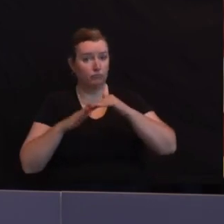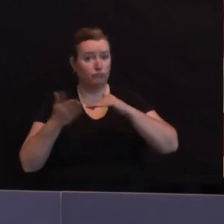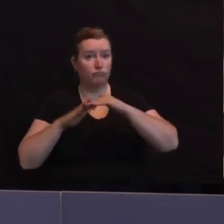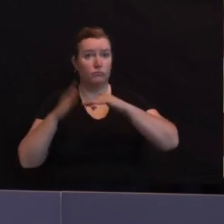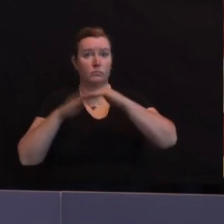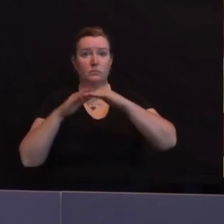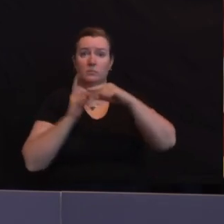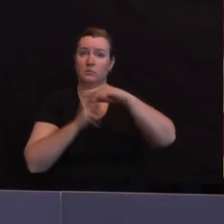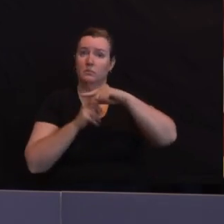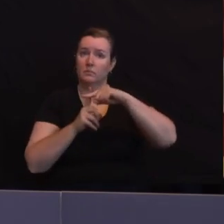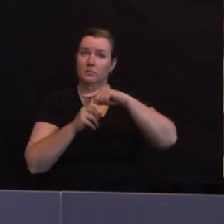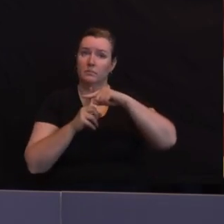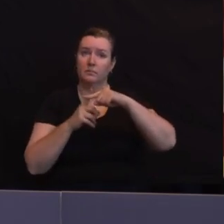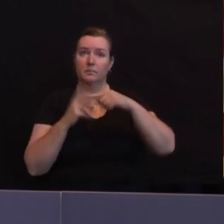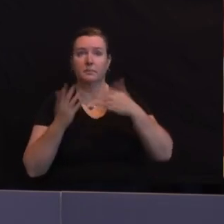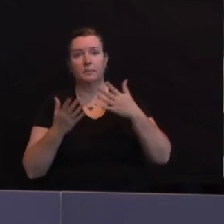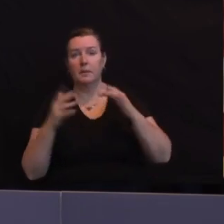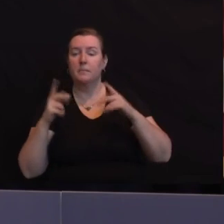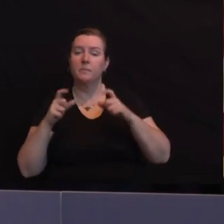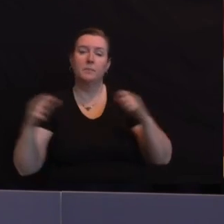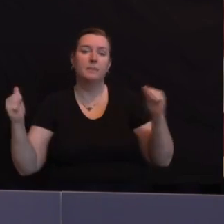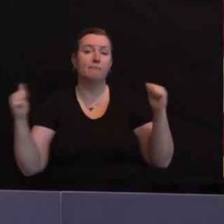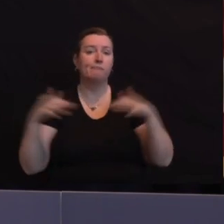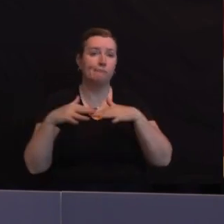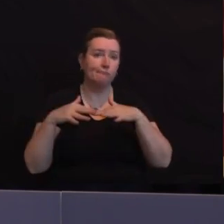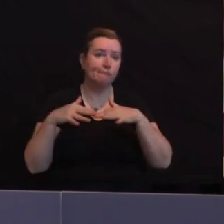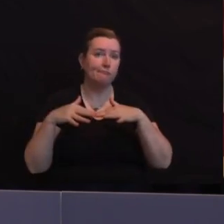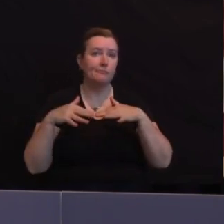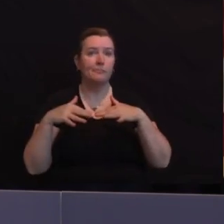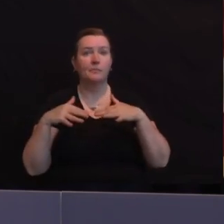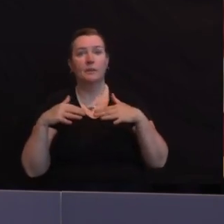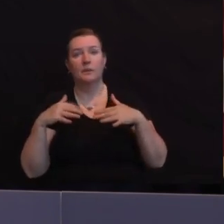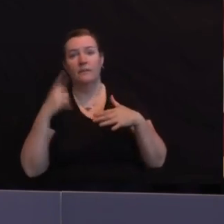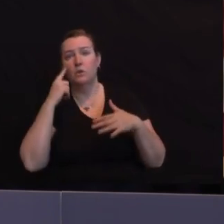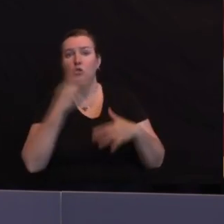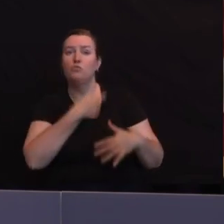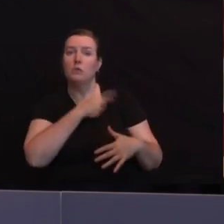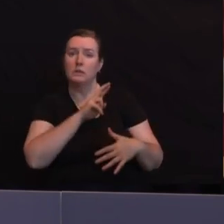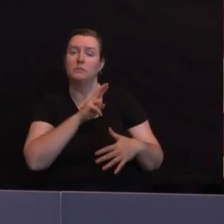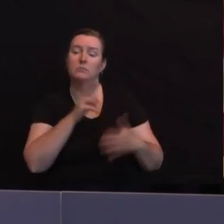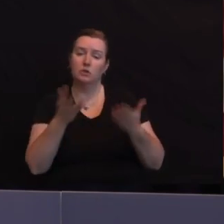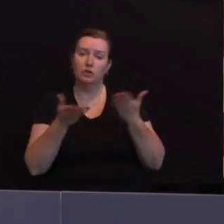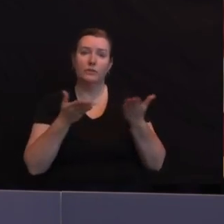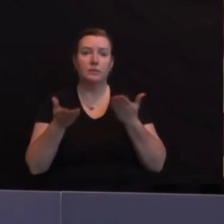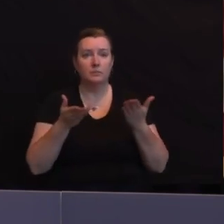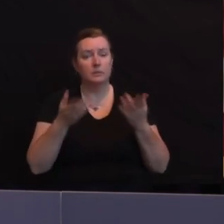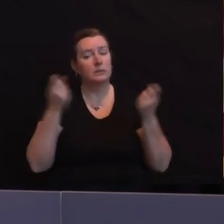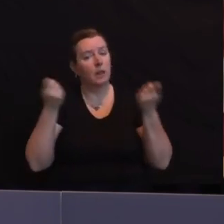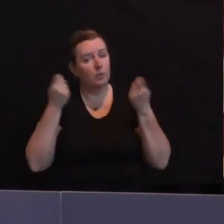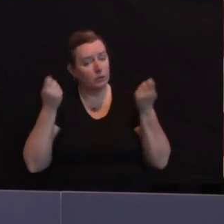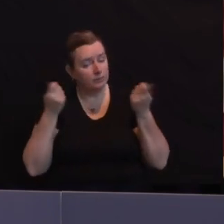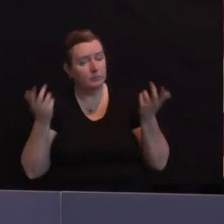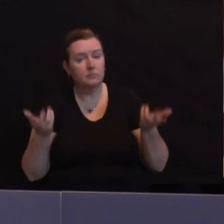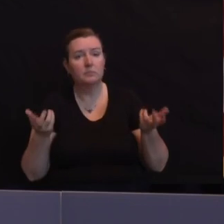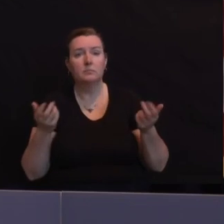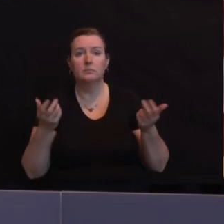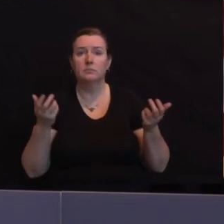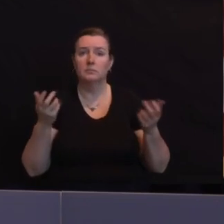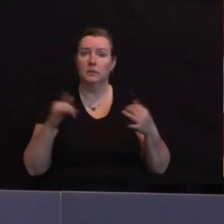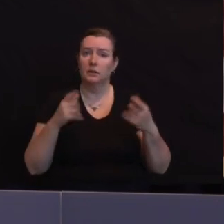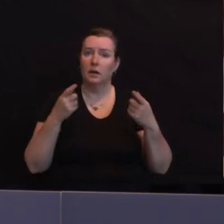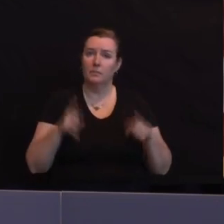related to gatherings associated with religious services and or celebrations that occurred in